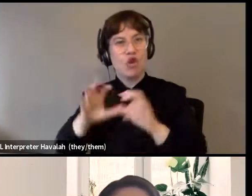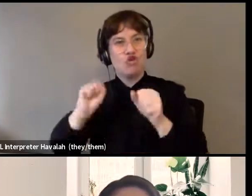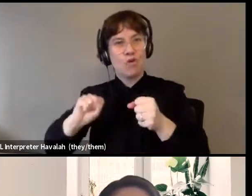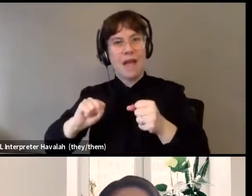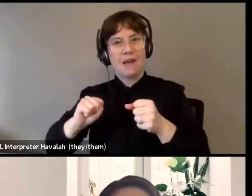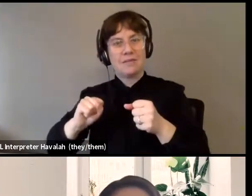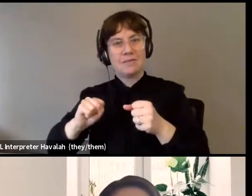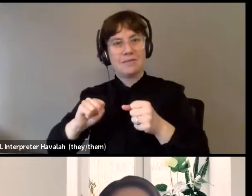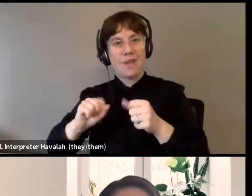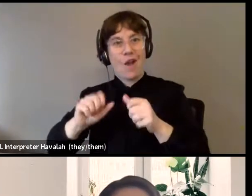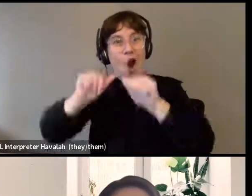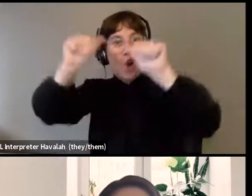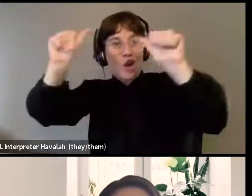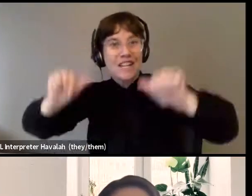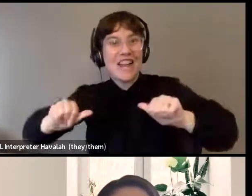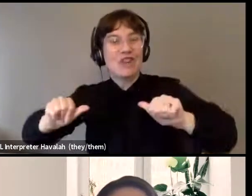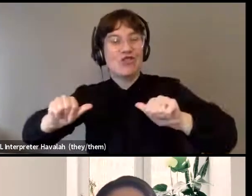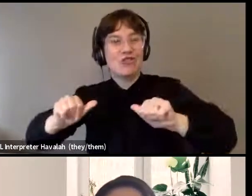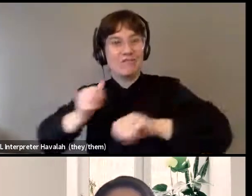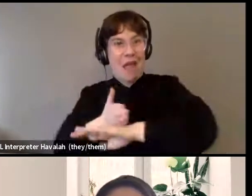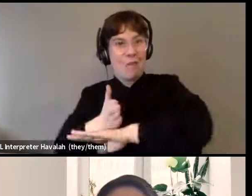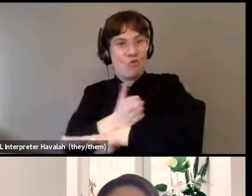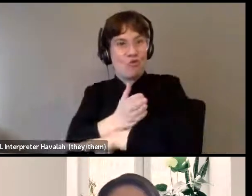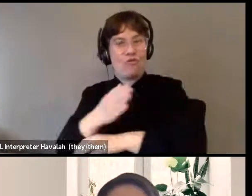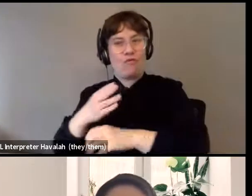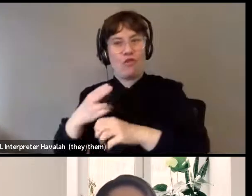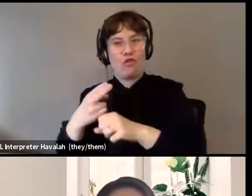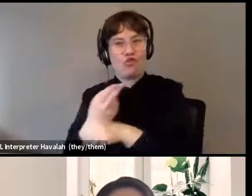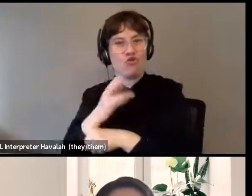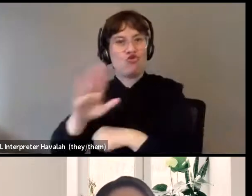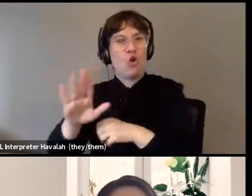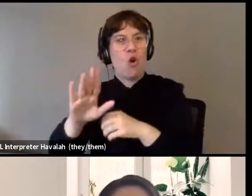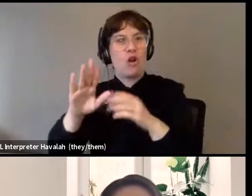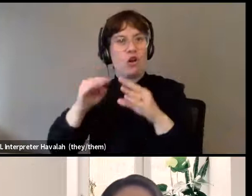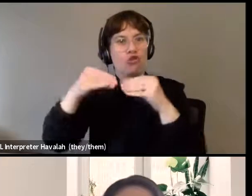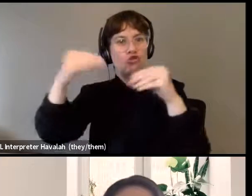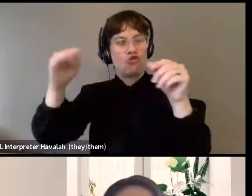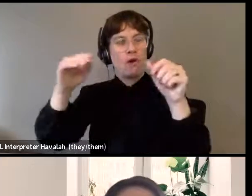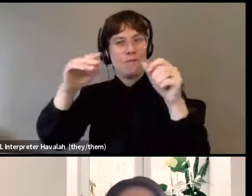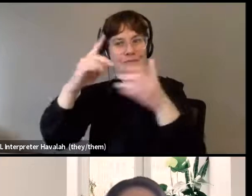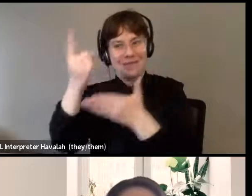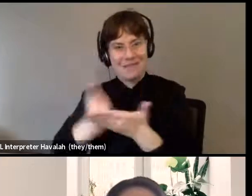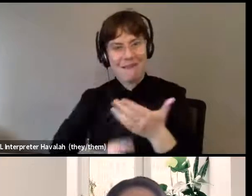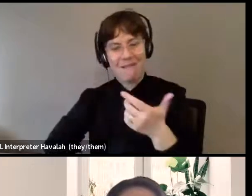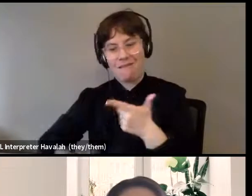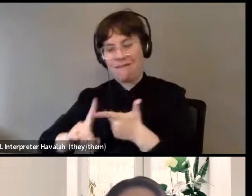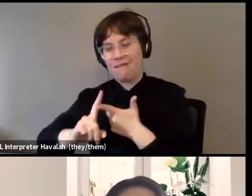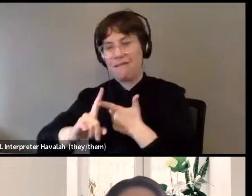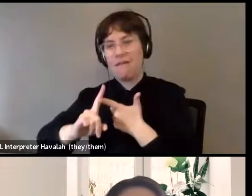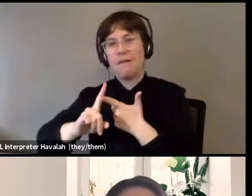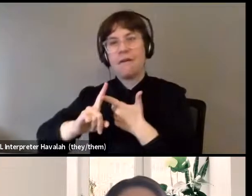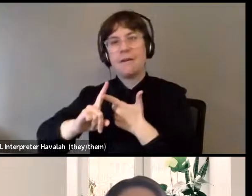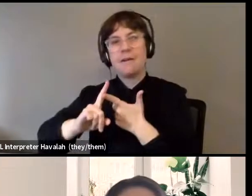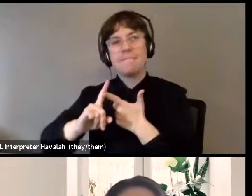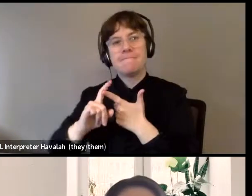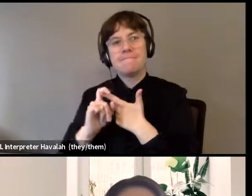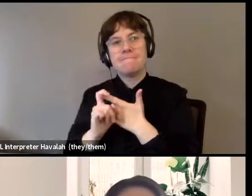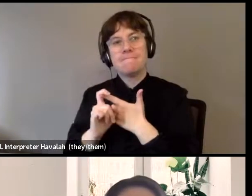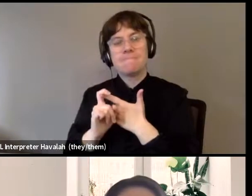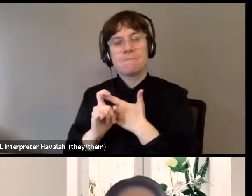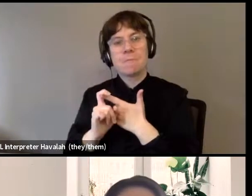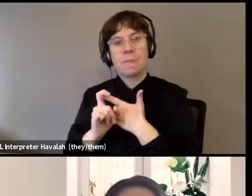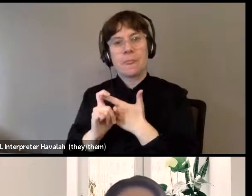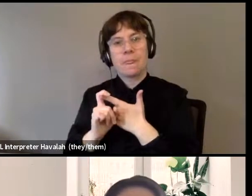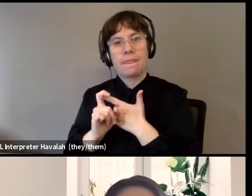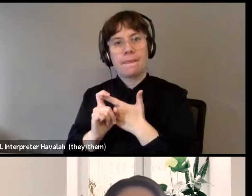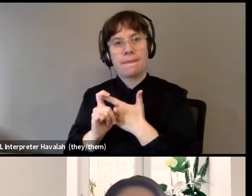neighborhood's architecture through your store design. There is opportunity to create